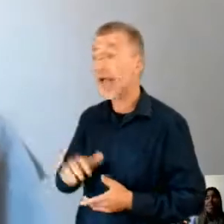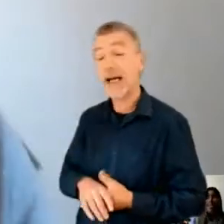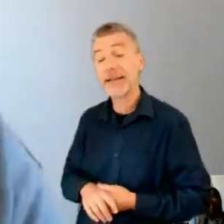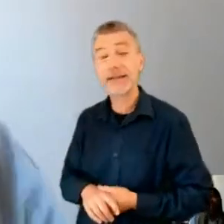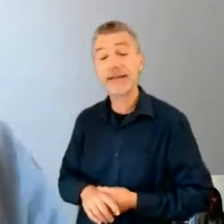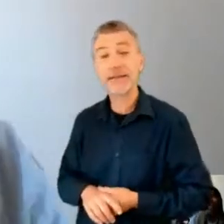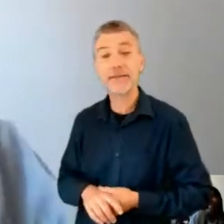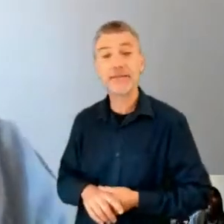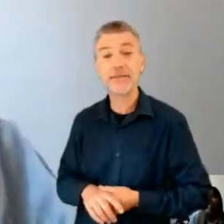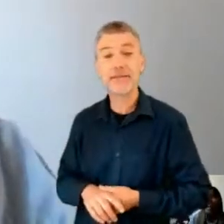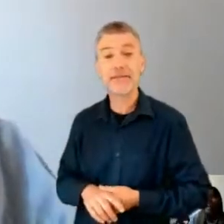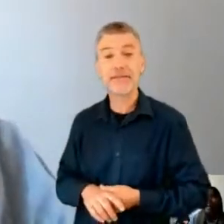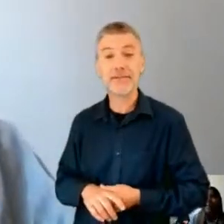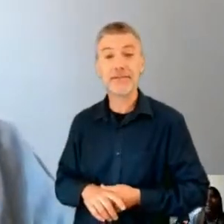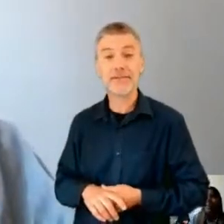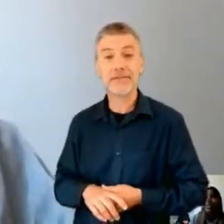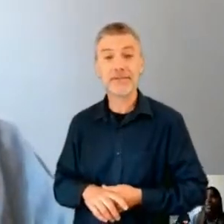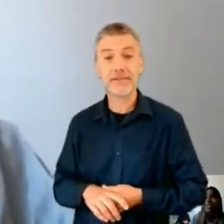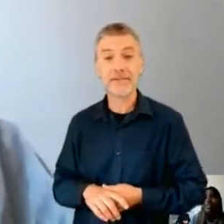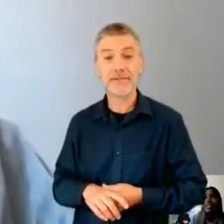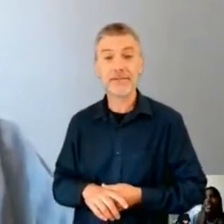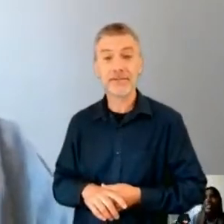So there is this...